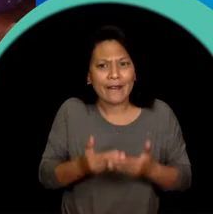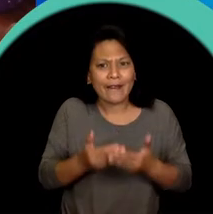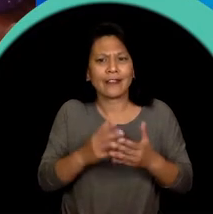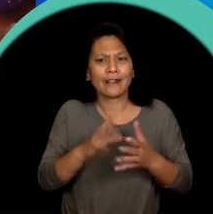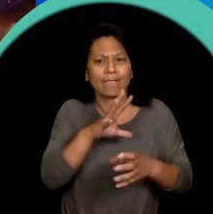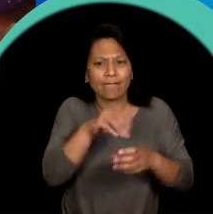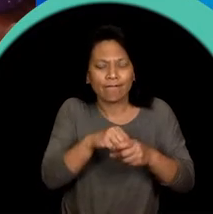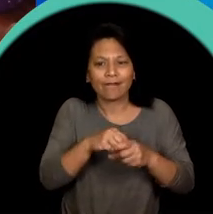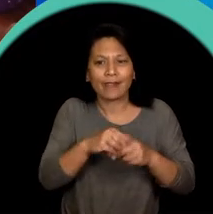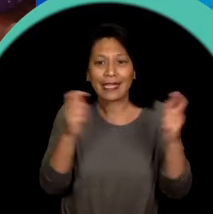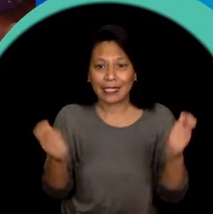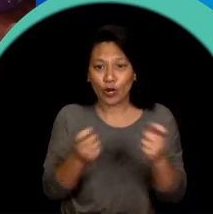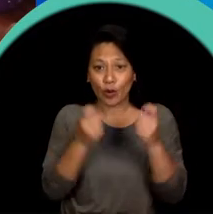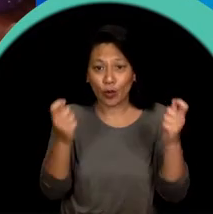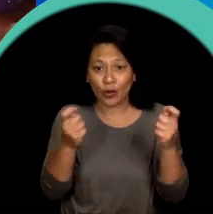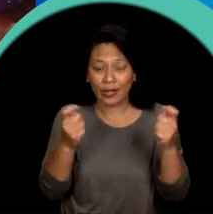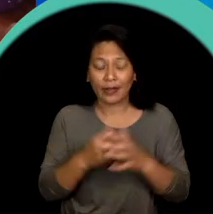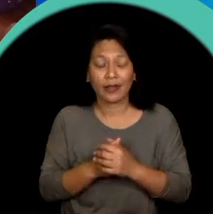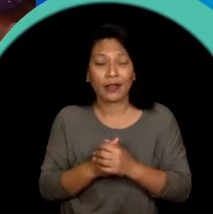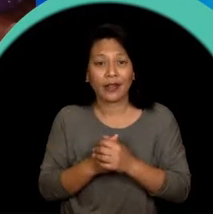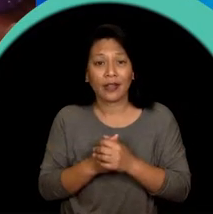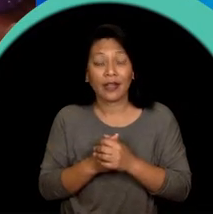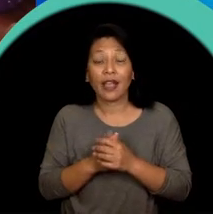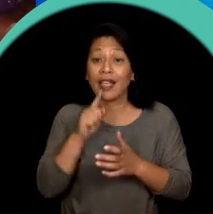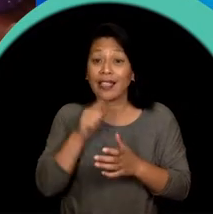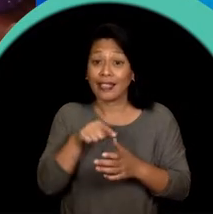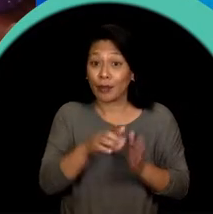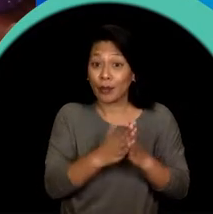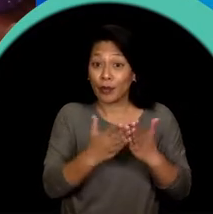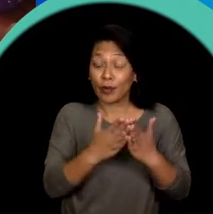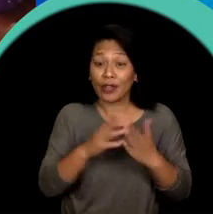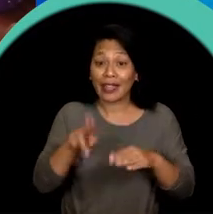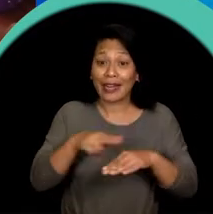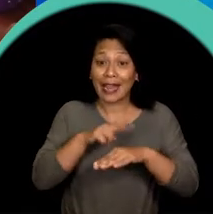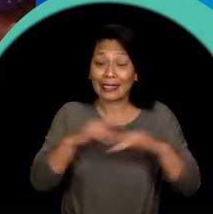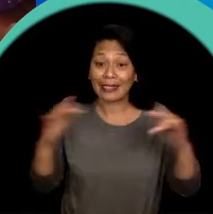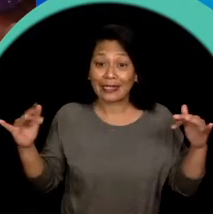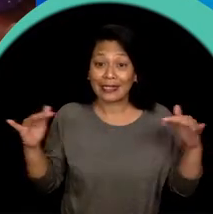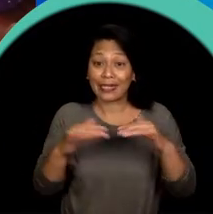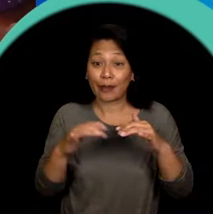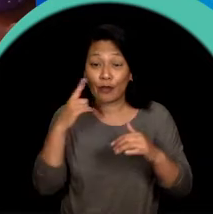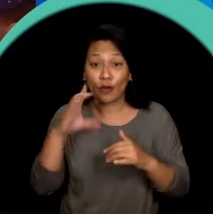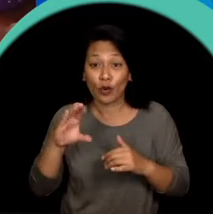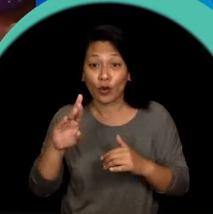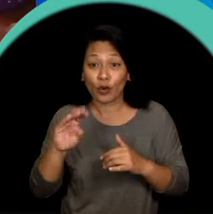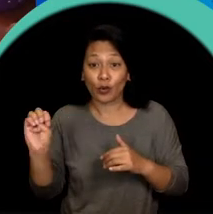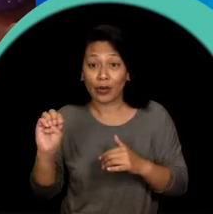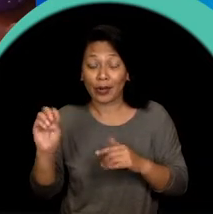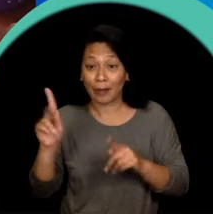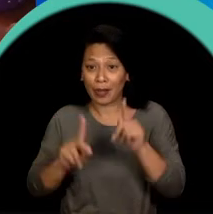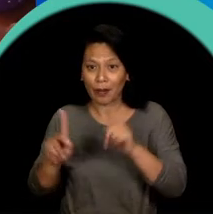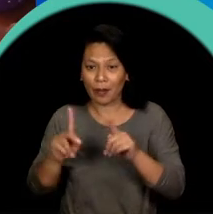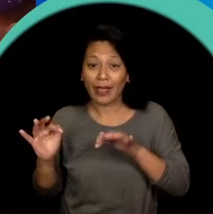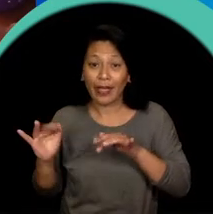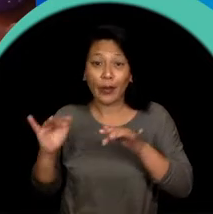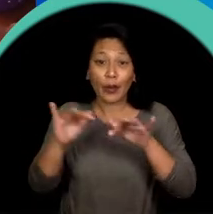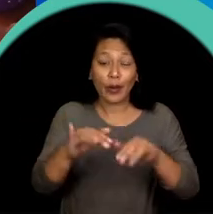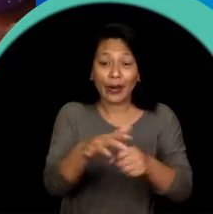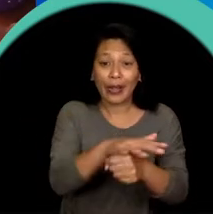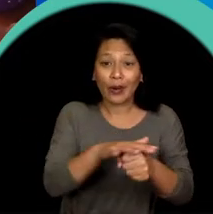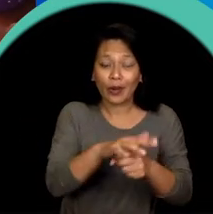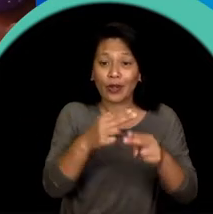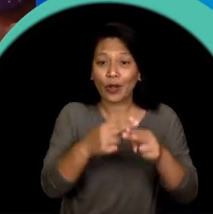a lot about ceremony, and that comes important for the case of the Burgle Bundle because this one is a lot about ceremony.